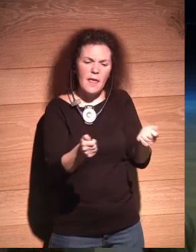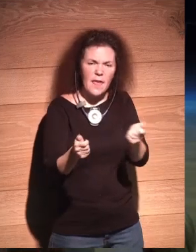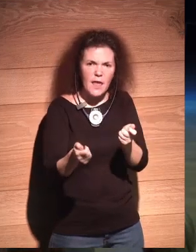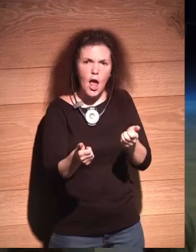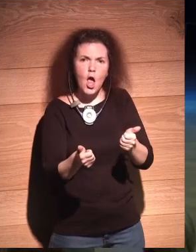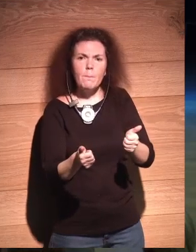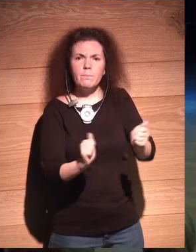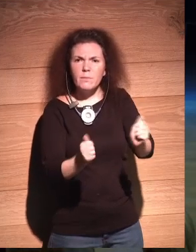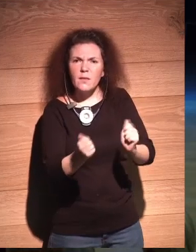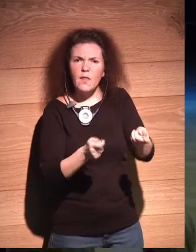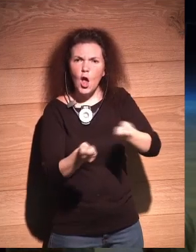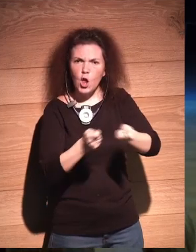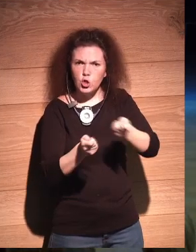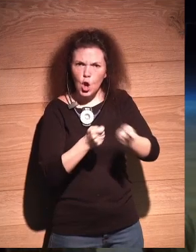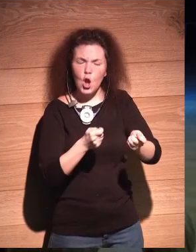to